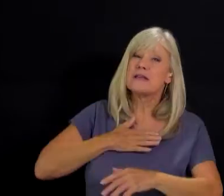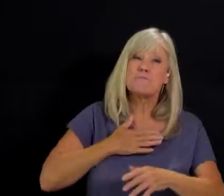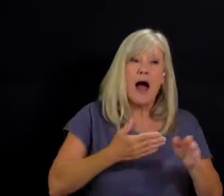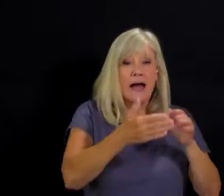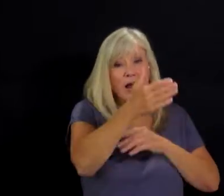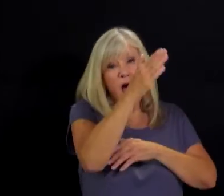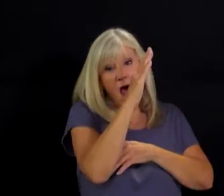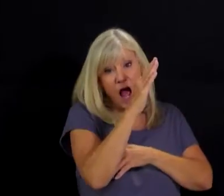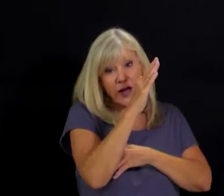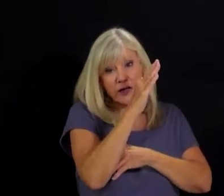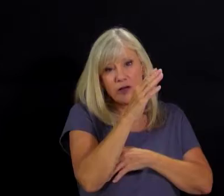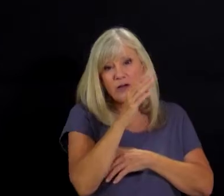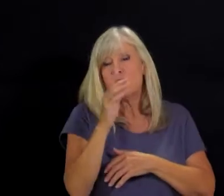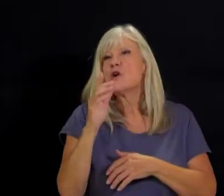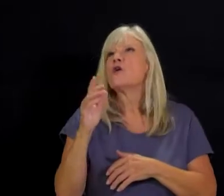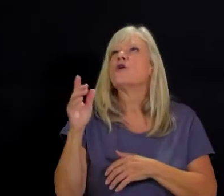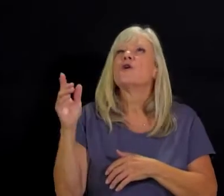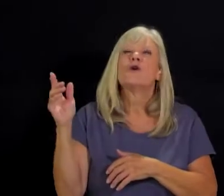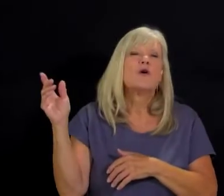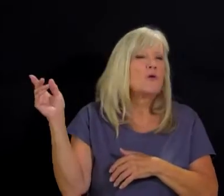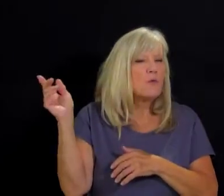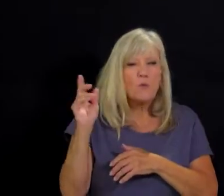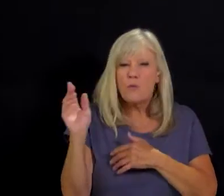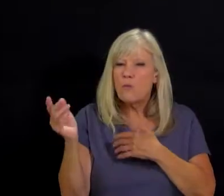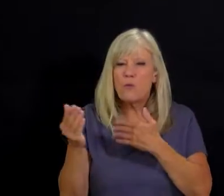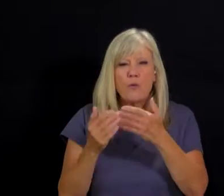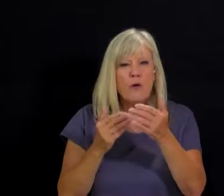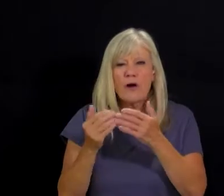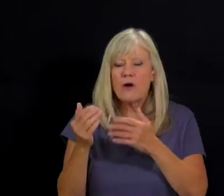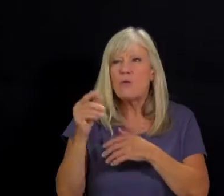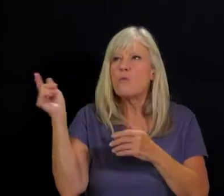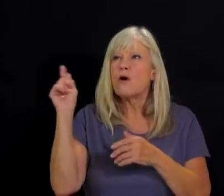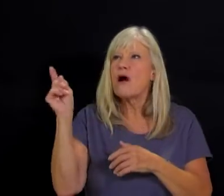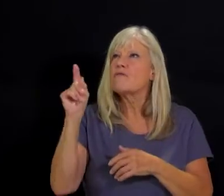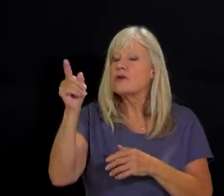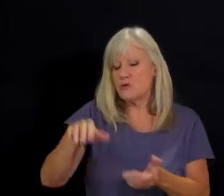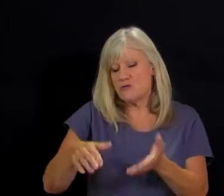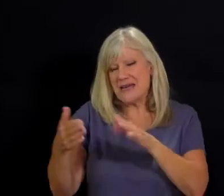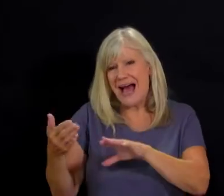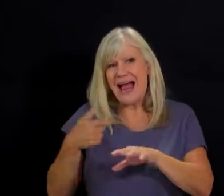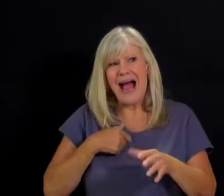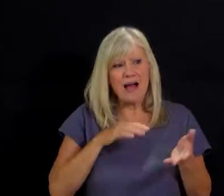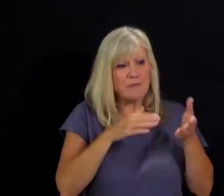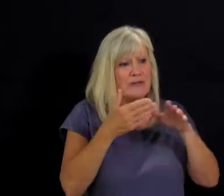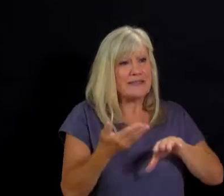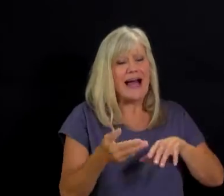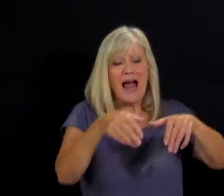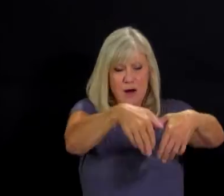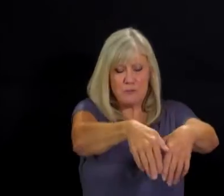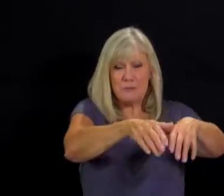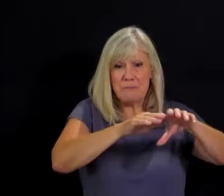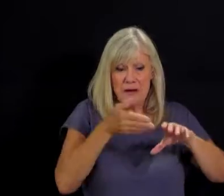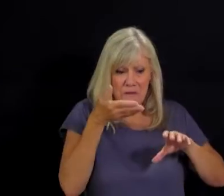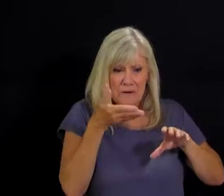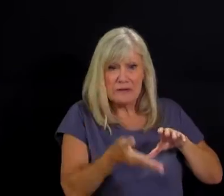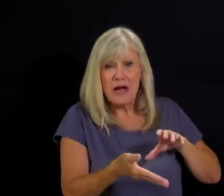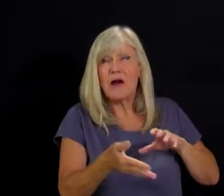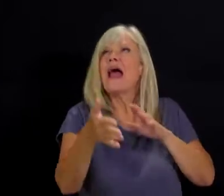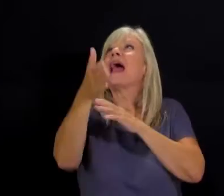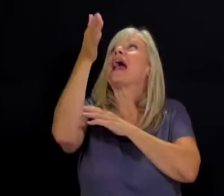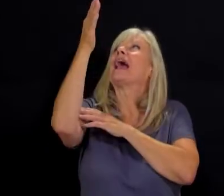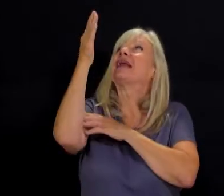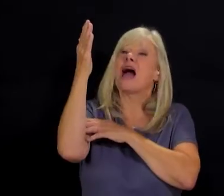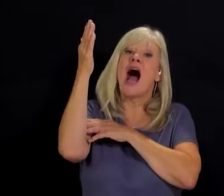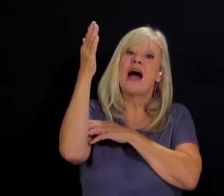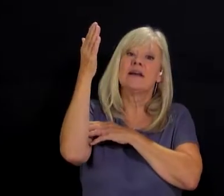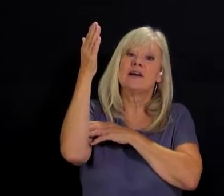God. Wherever you die, I will die, and there I will be buried. And may God do